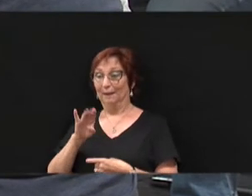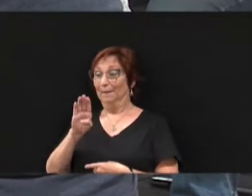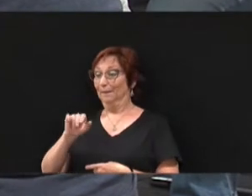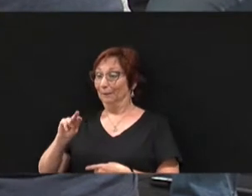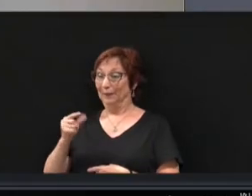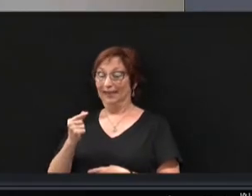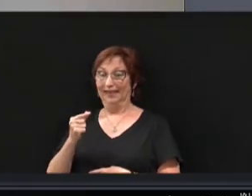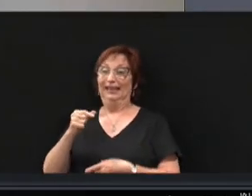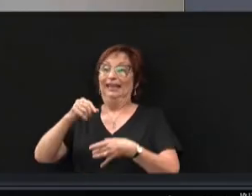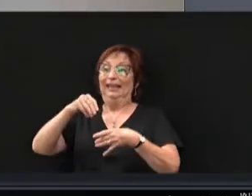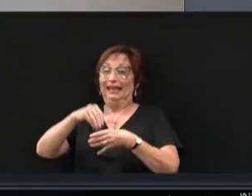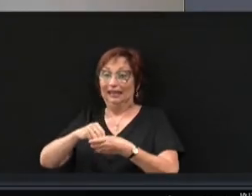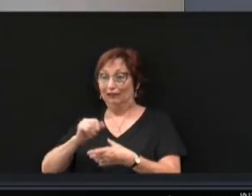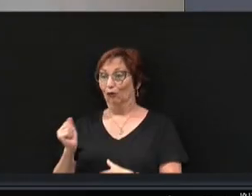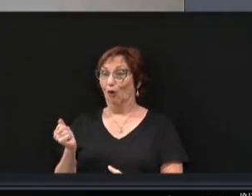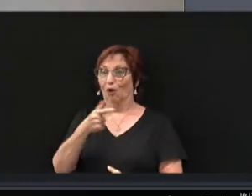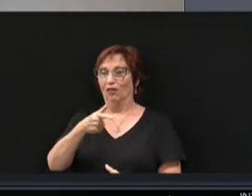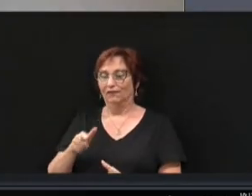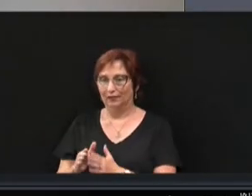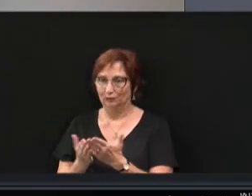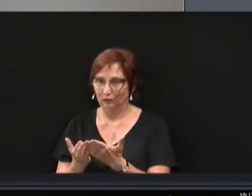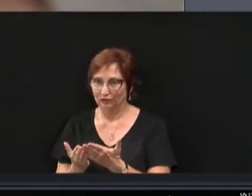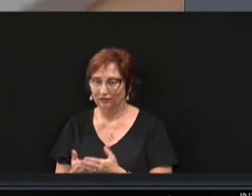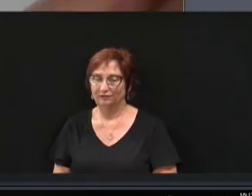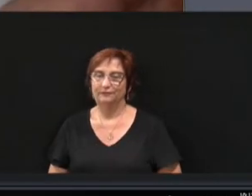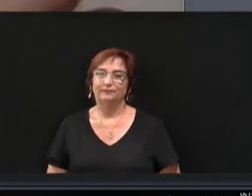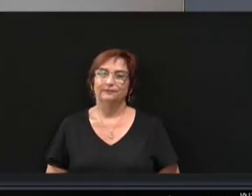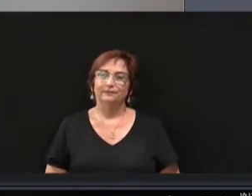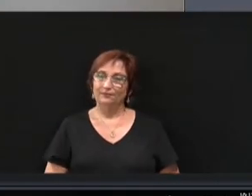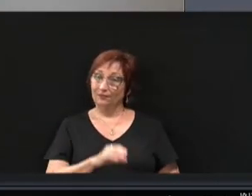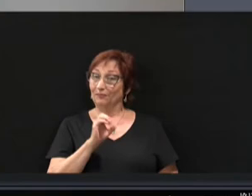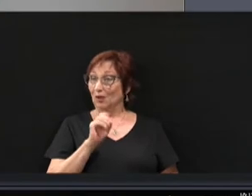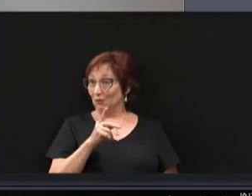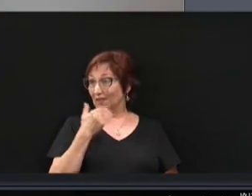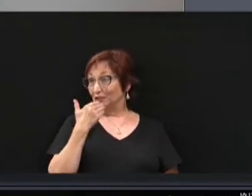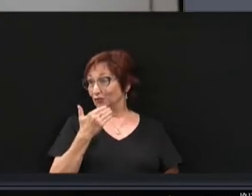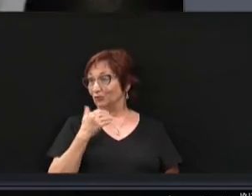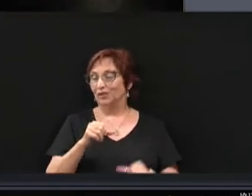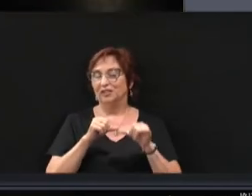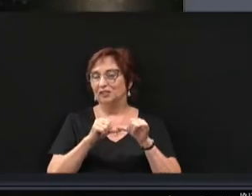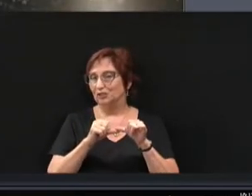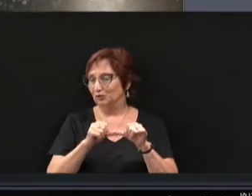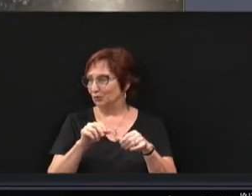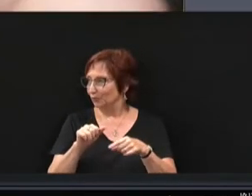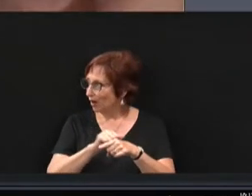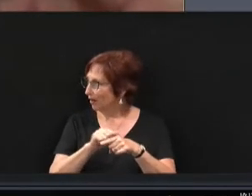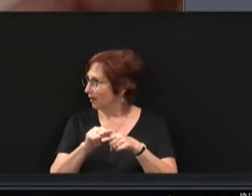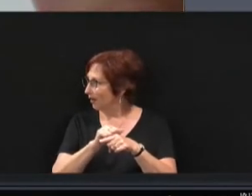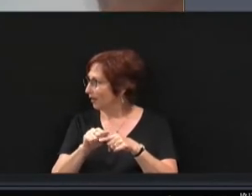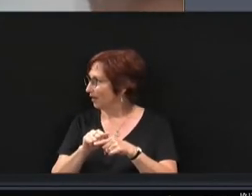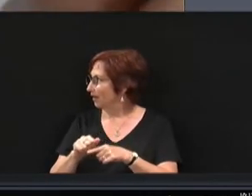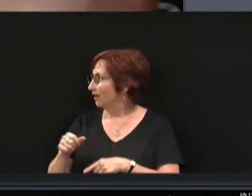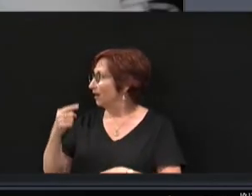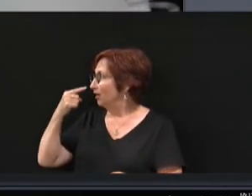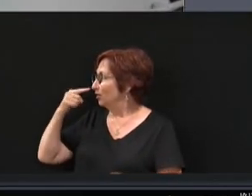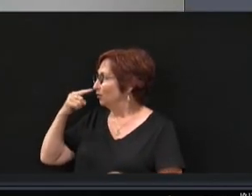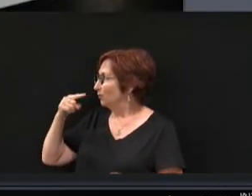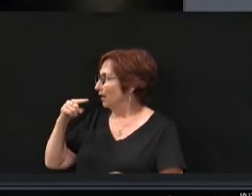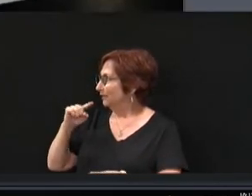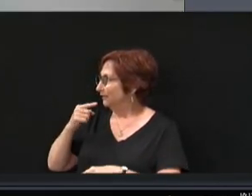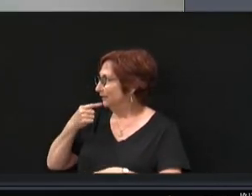All. Okay. Pretty good. We'll keep working. Would you mind repeating